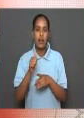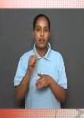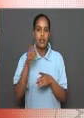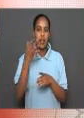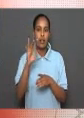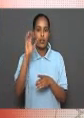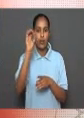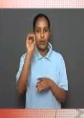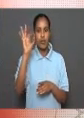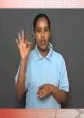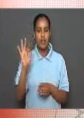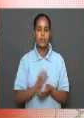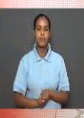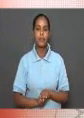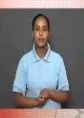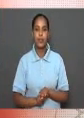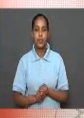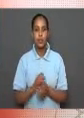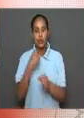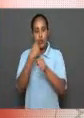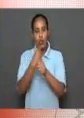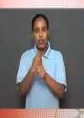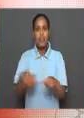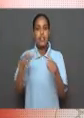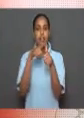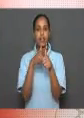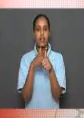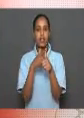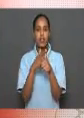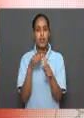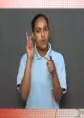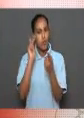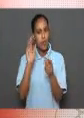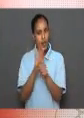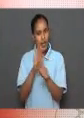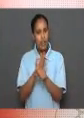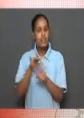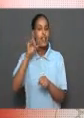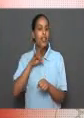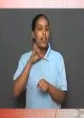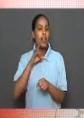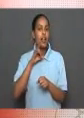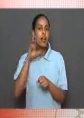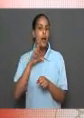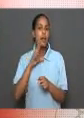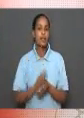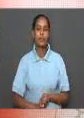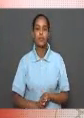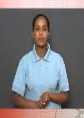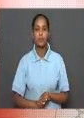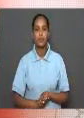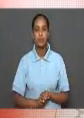in 1909, producing the first completely synthetic